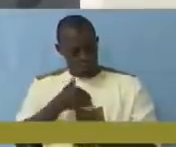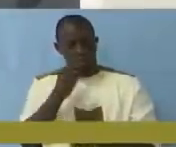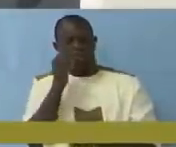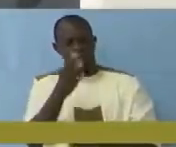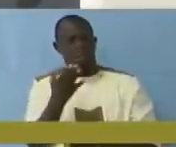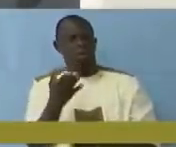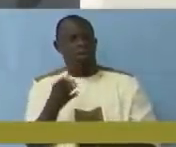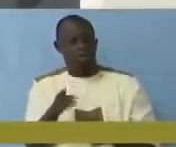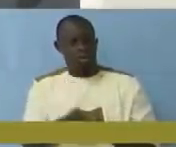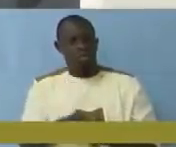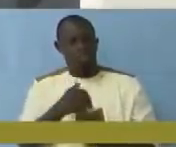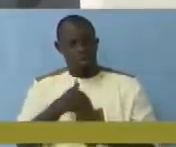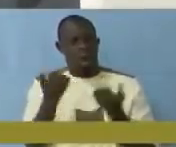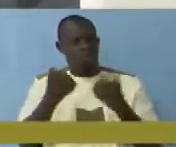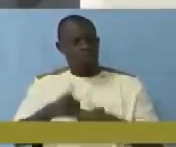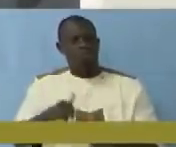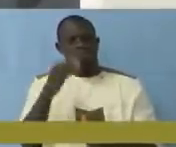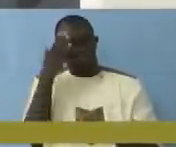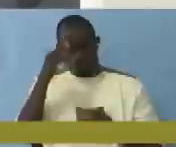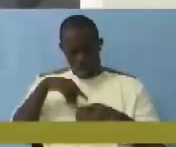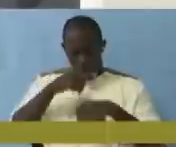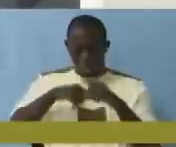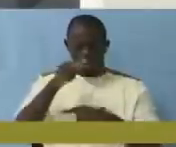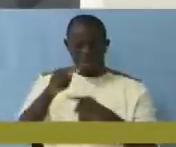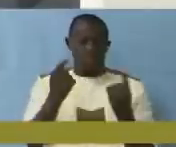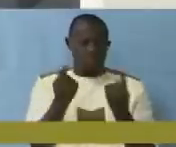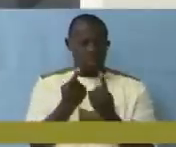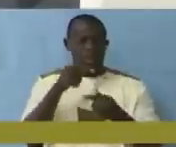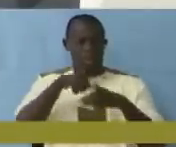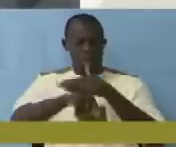know about it in my office. Through